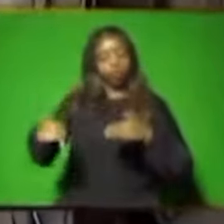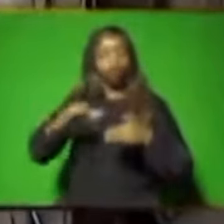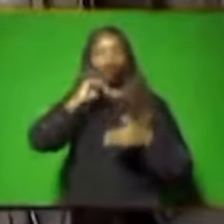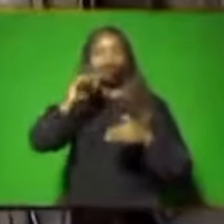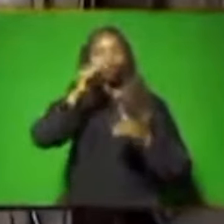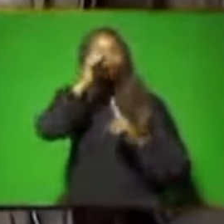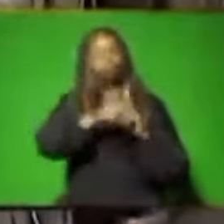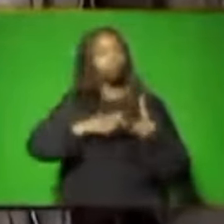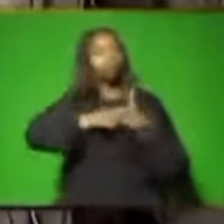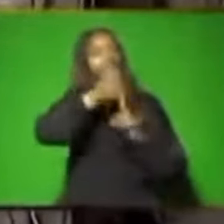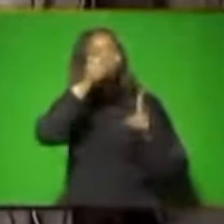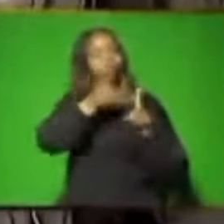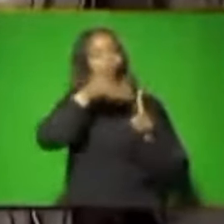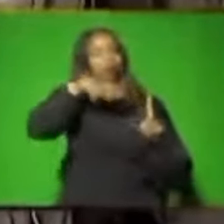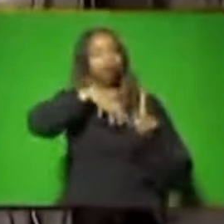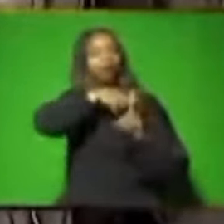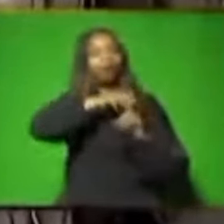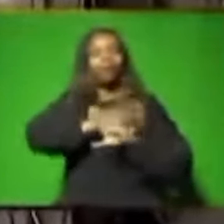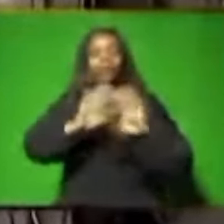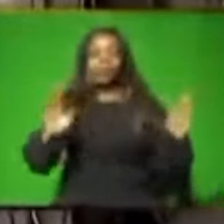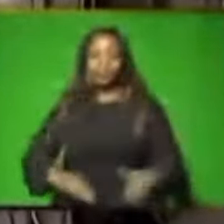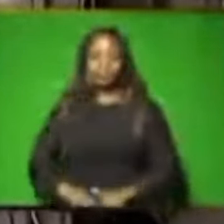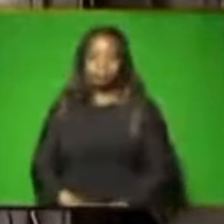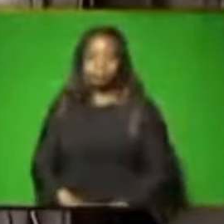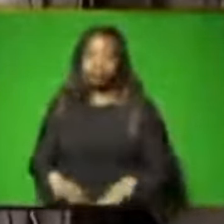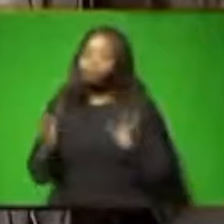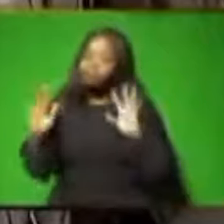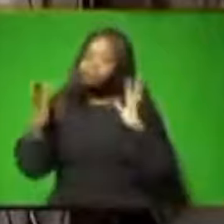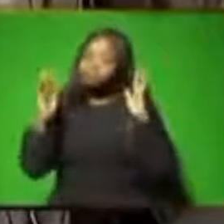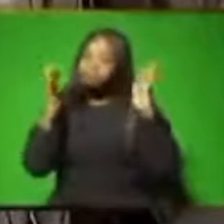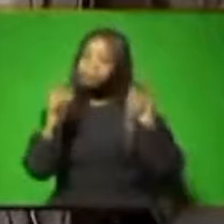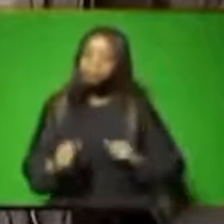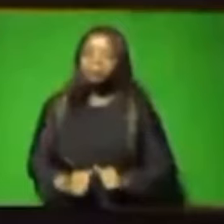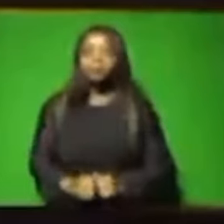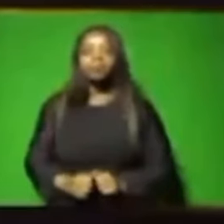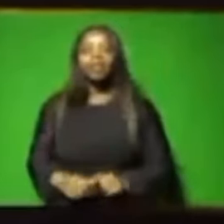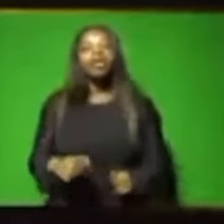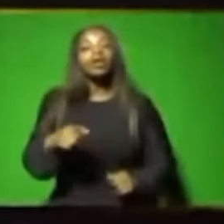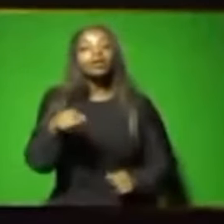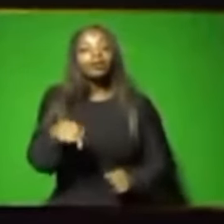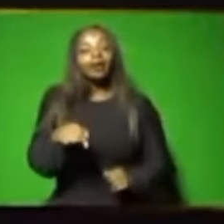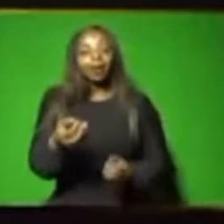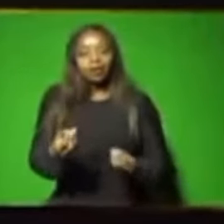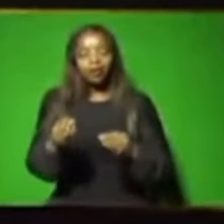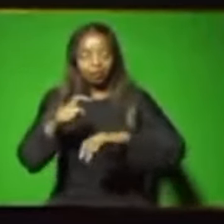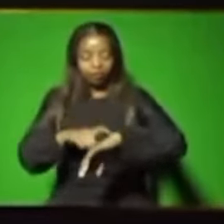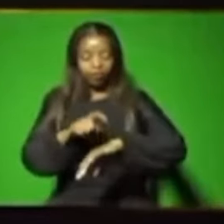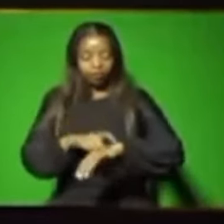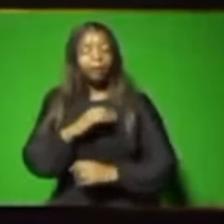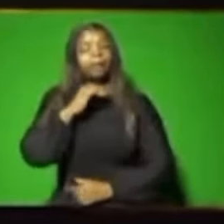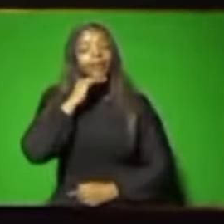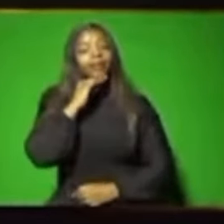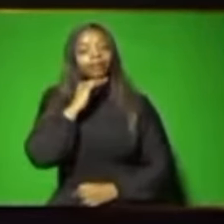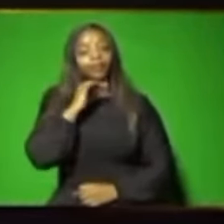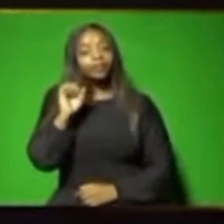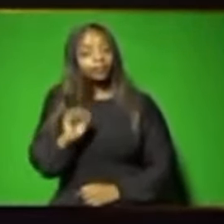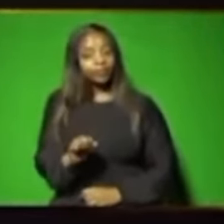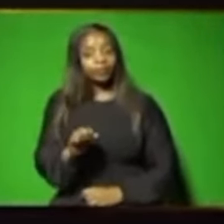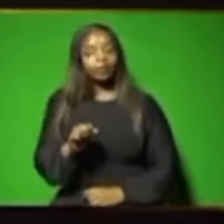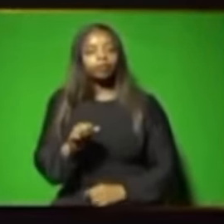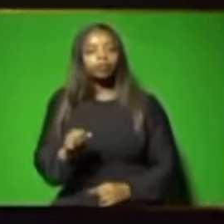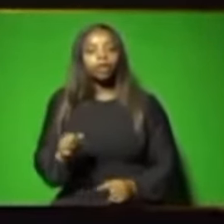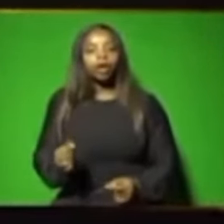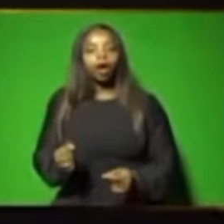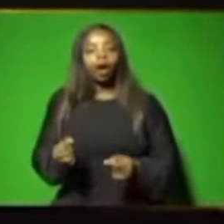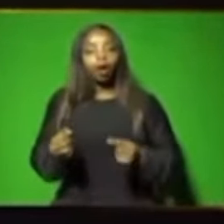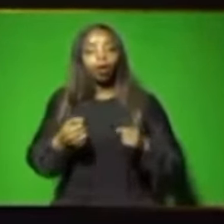like what's going on, you know. And then you can see Julius Malema is just like embarrassed. He's embarrassed. He's sitting